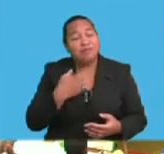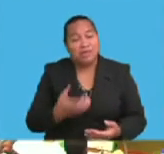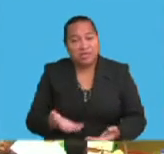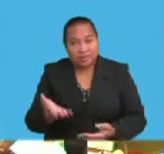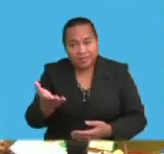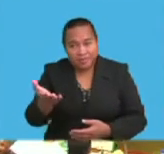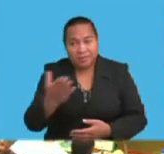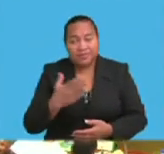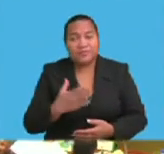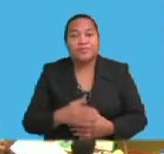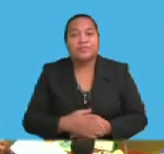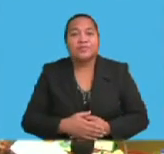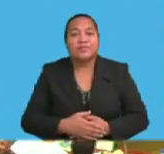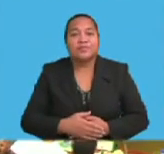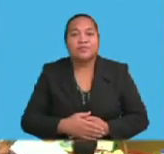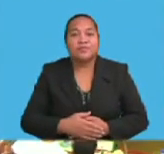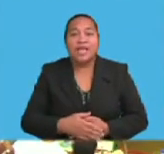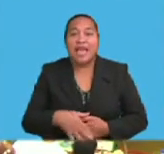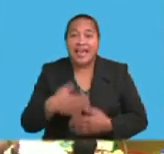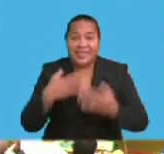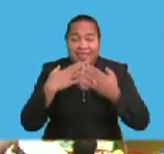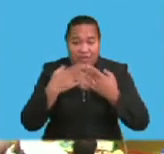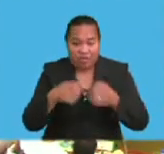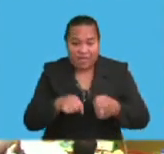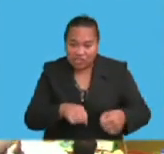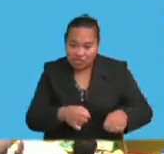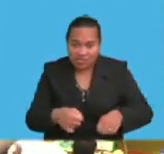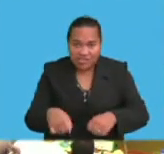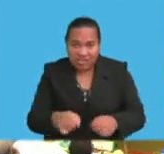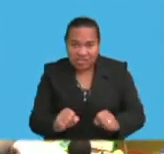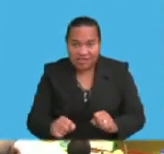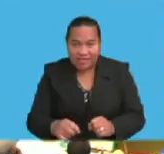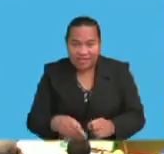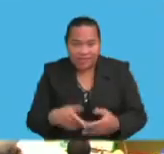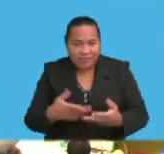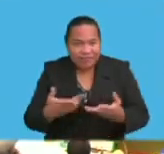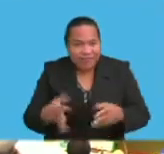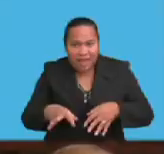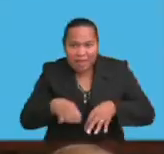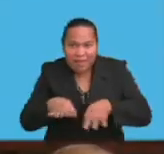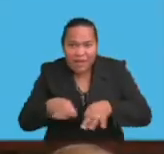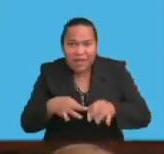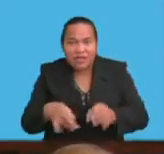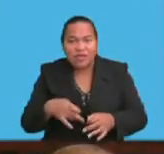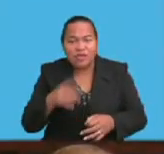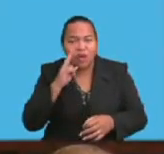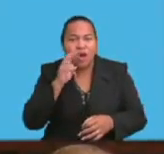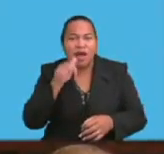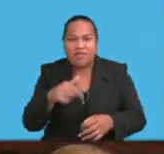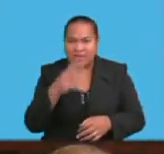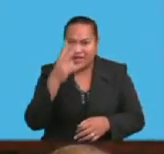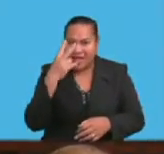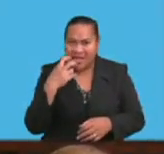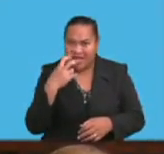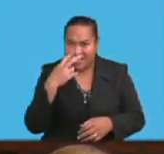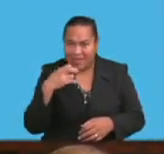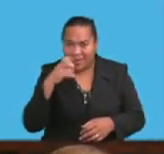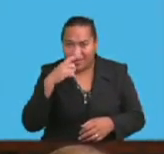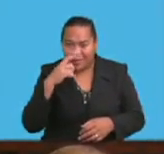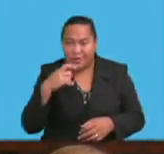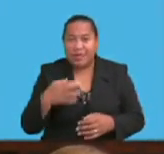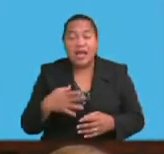Thank you, Madam Speaker. The strategic direction for the care of the elderly in Fiji is set by the